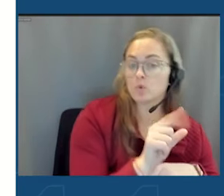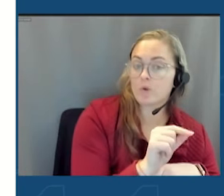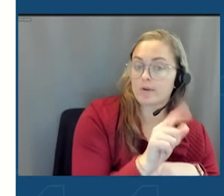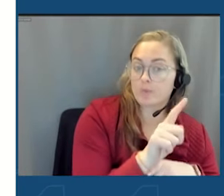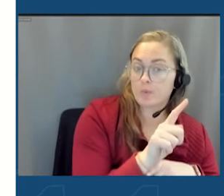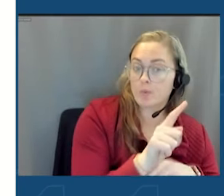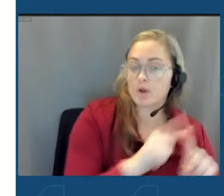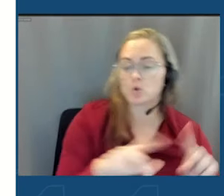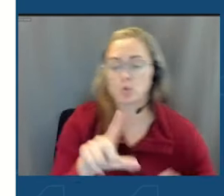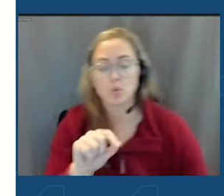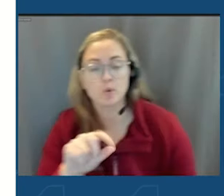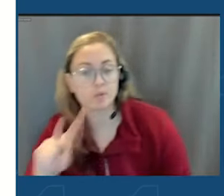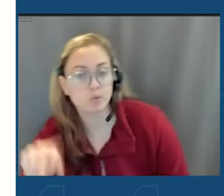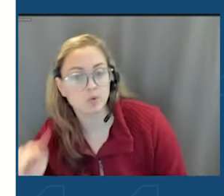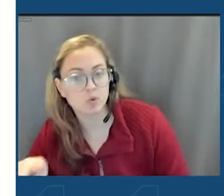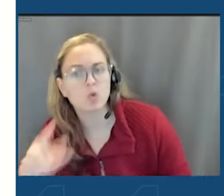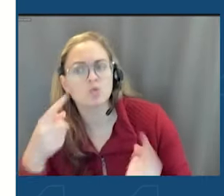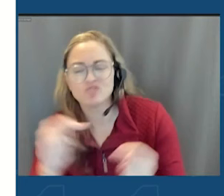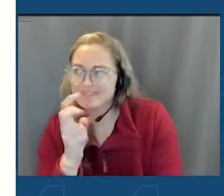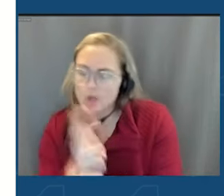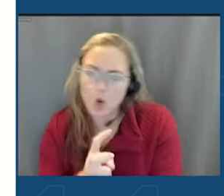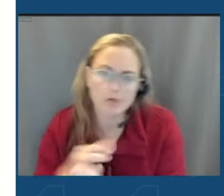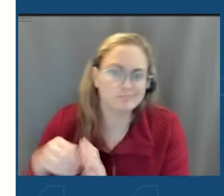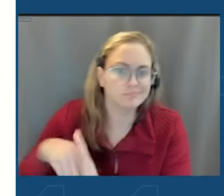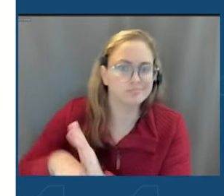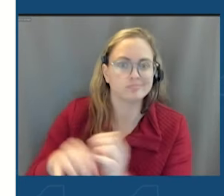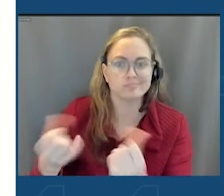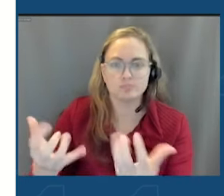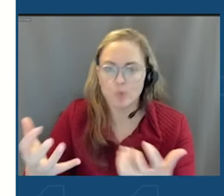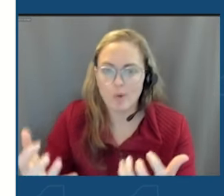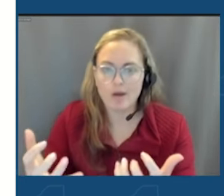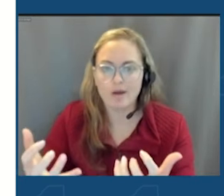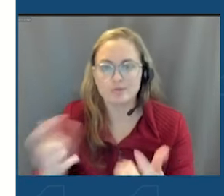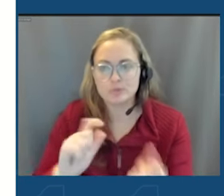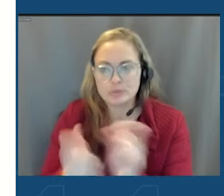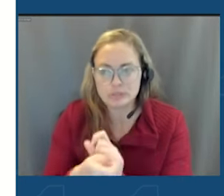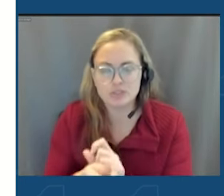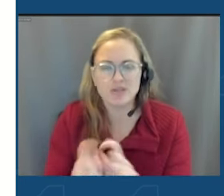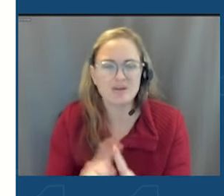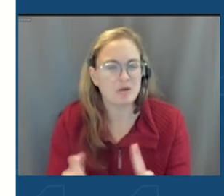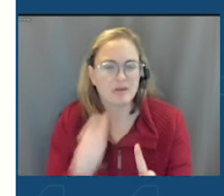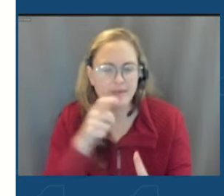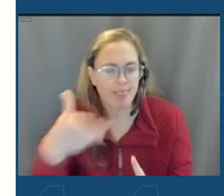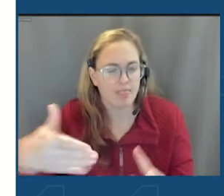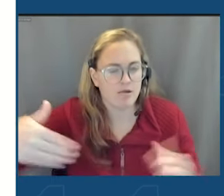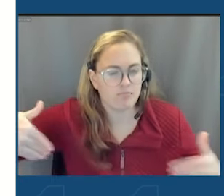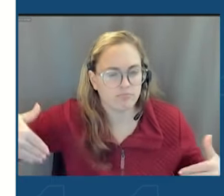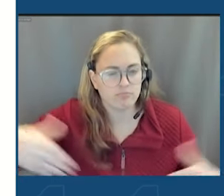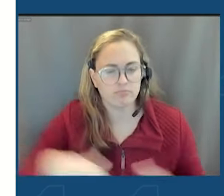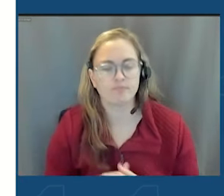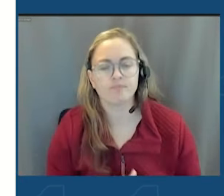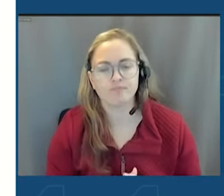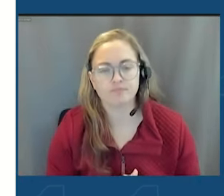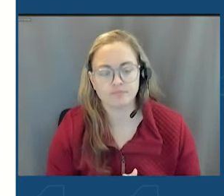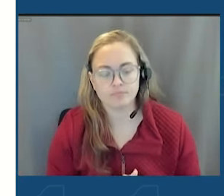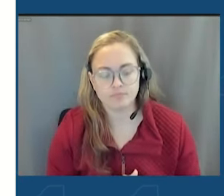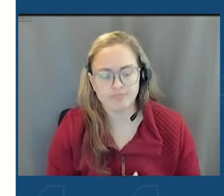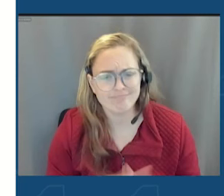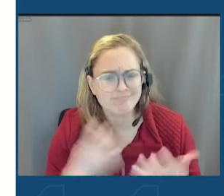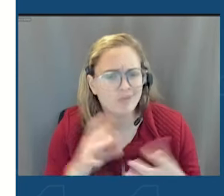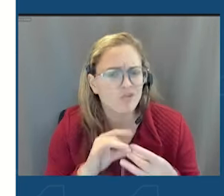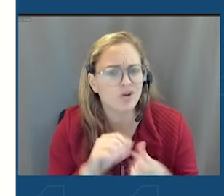Again, a trend that we're trying to, very hard to put in the other direction, but it's not there yet. But a lot of it has to do